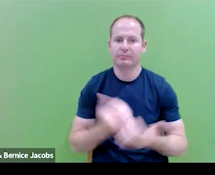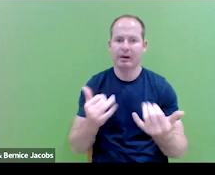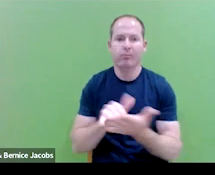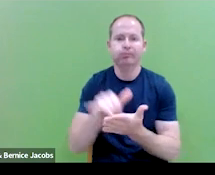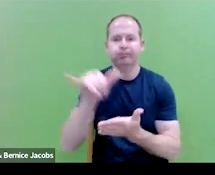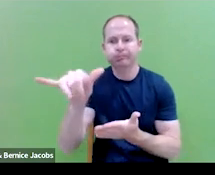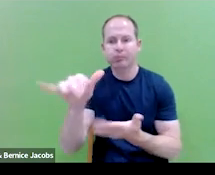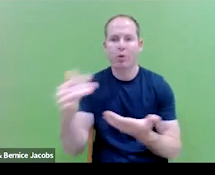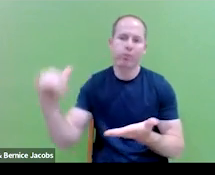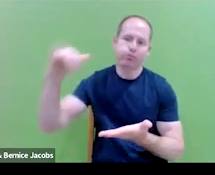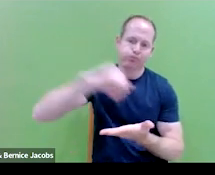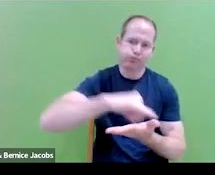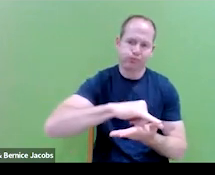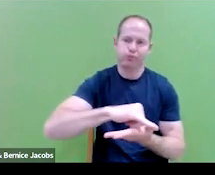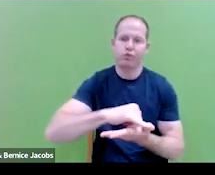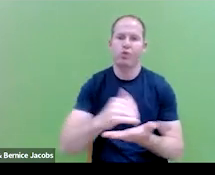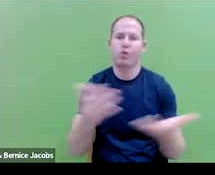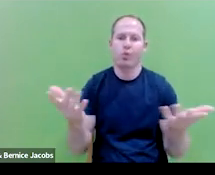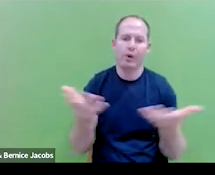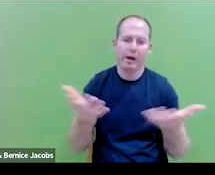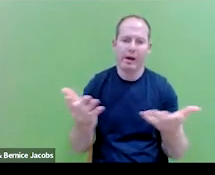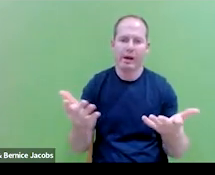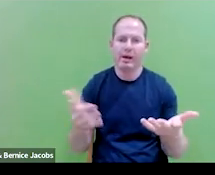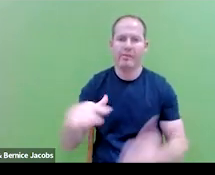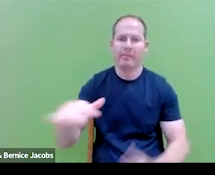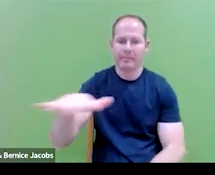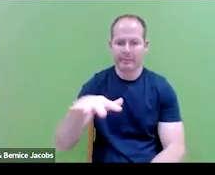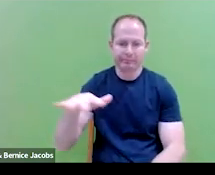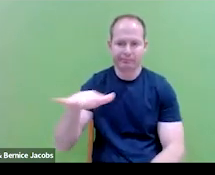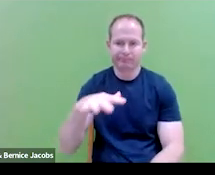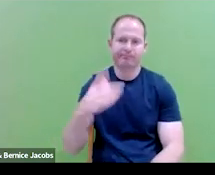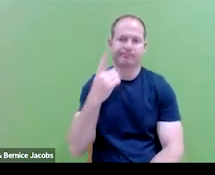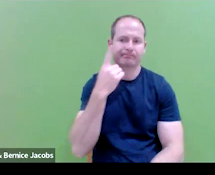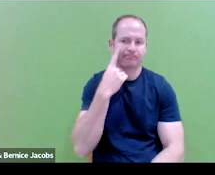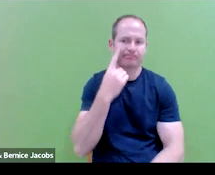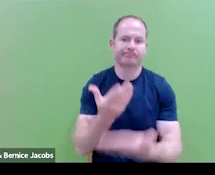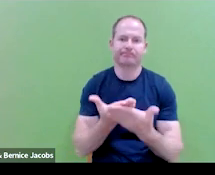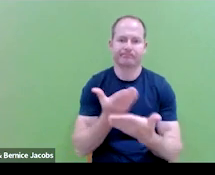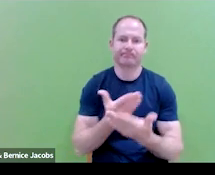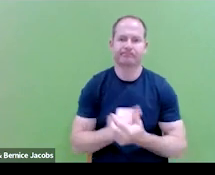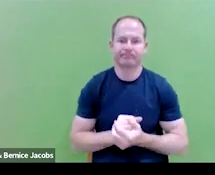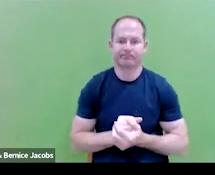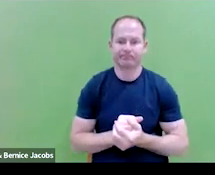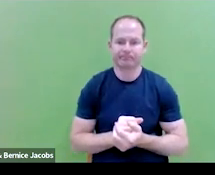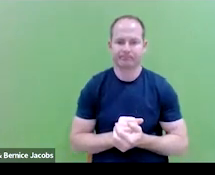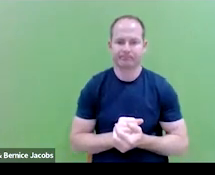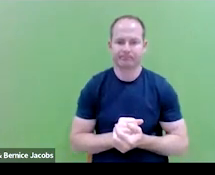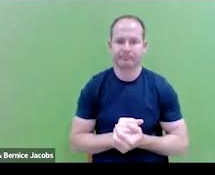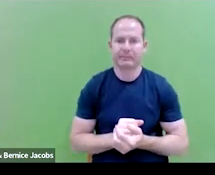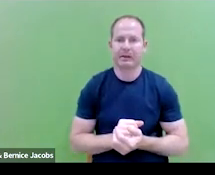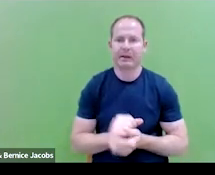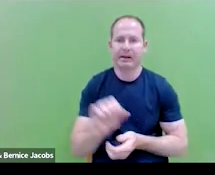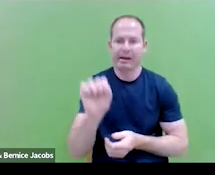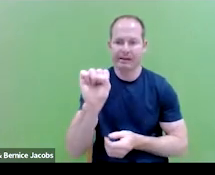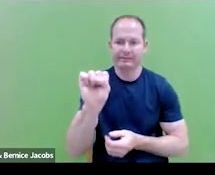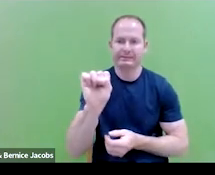flights are coming from, where arrival, airports. And then I would also choose an S in terms of